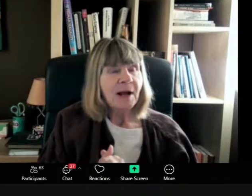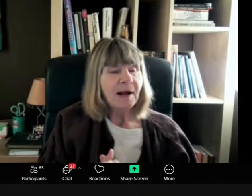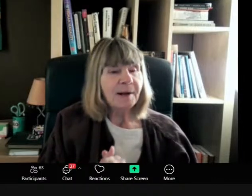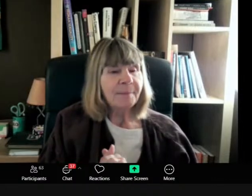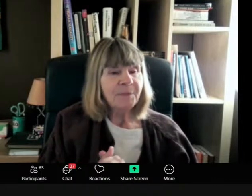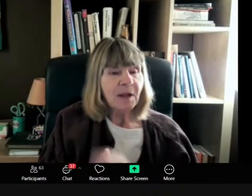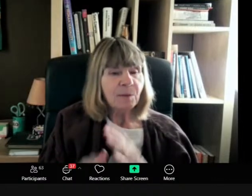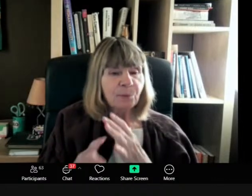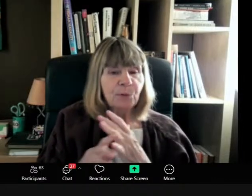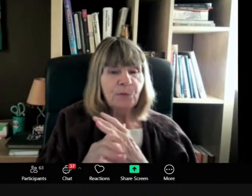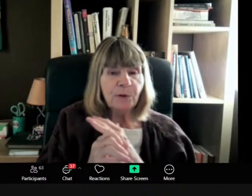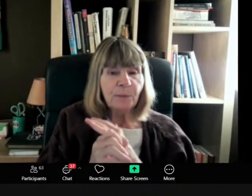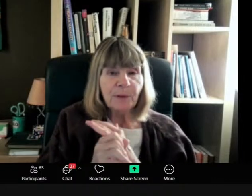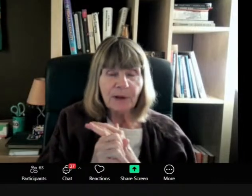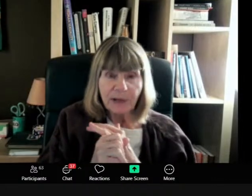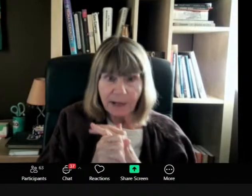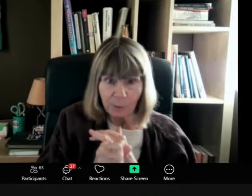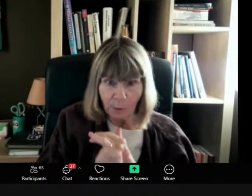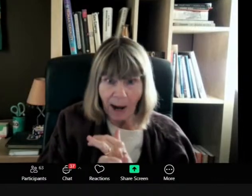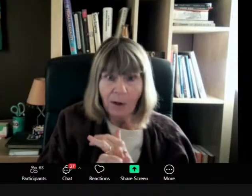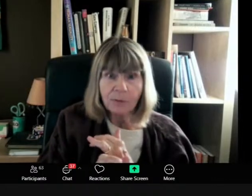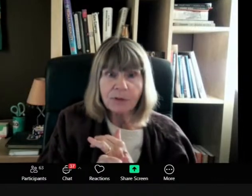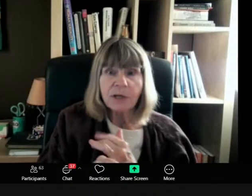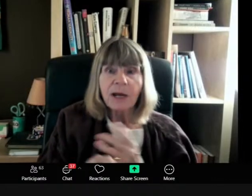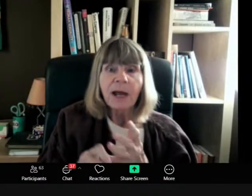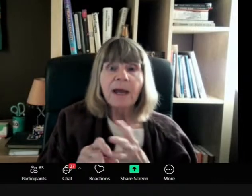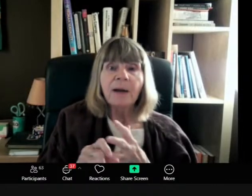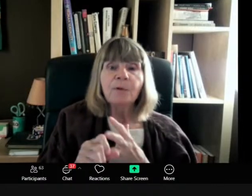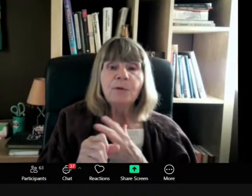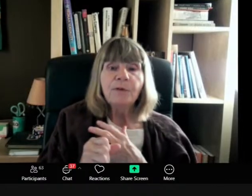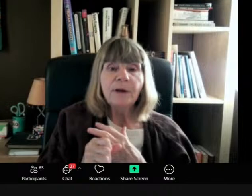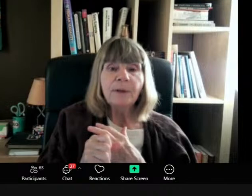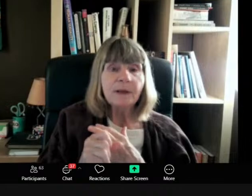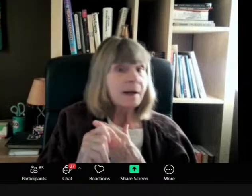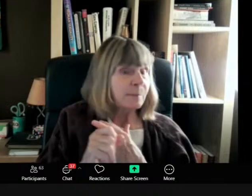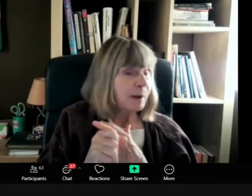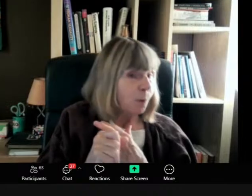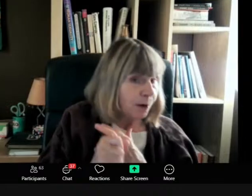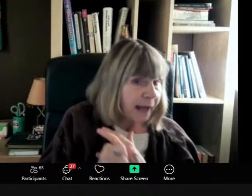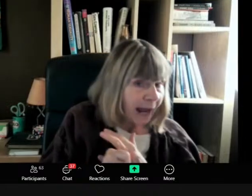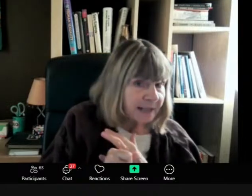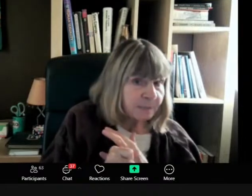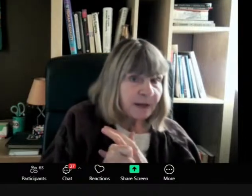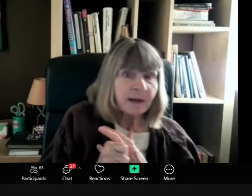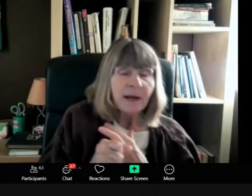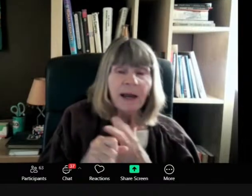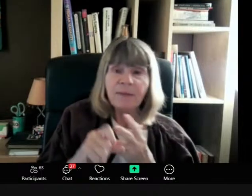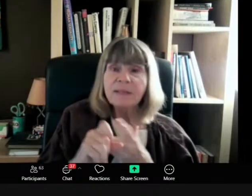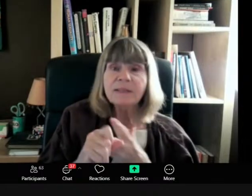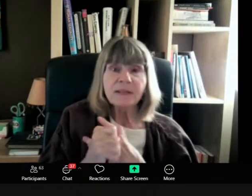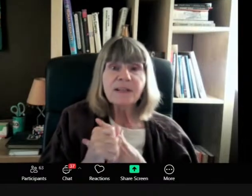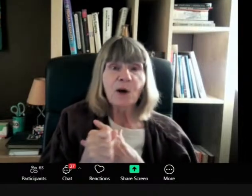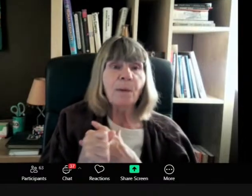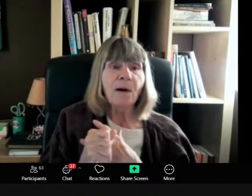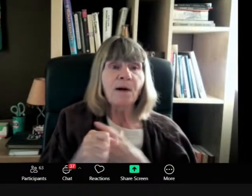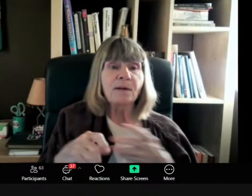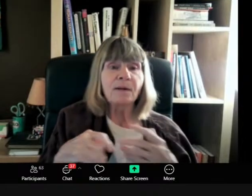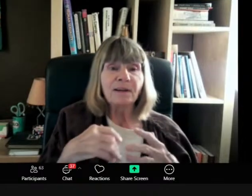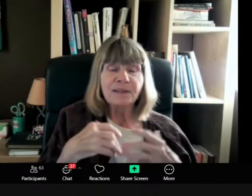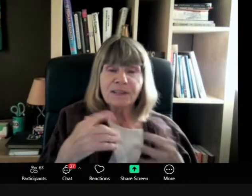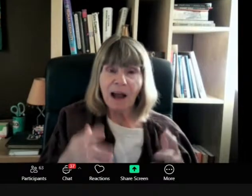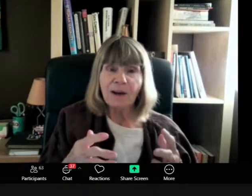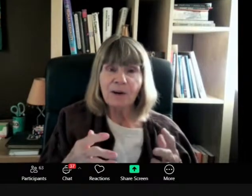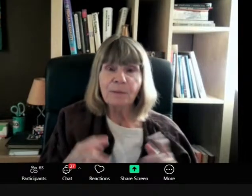them improve the ability to get aroused and improve the ability to be orgasmic. And these things help